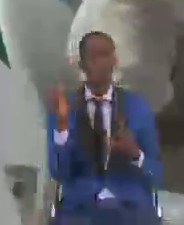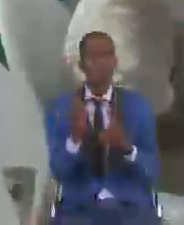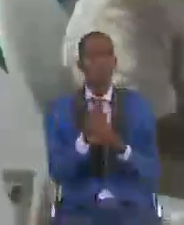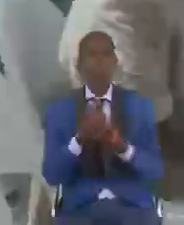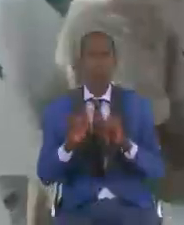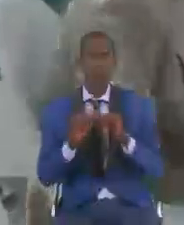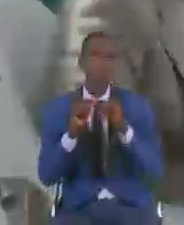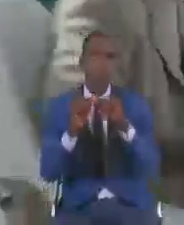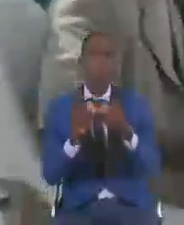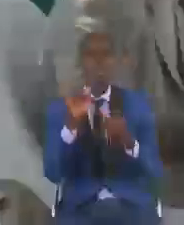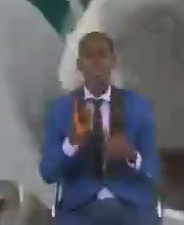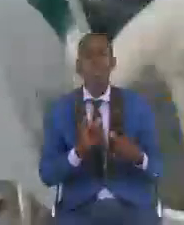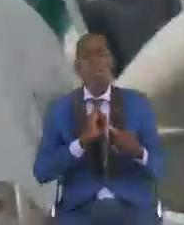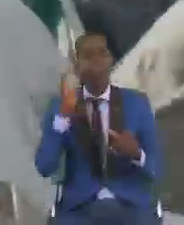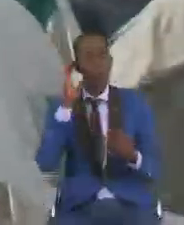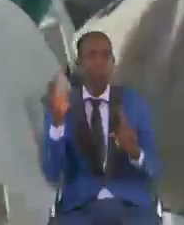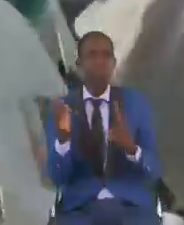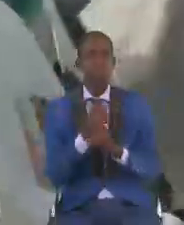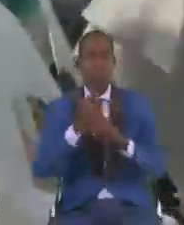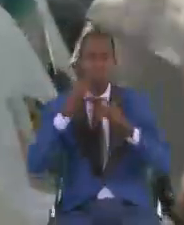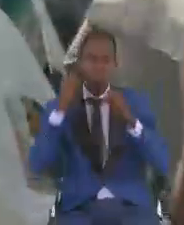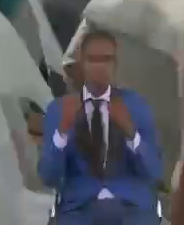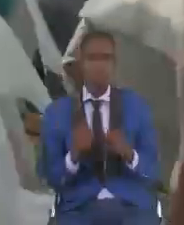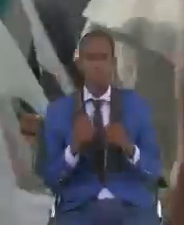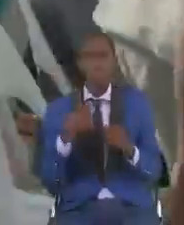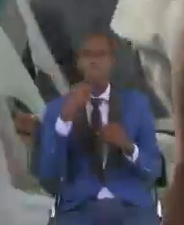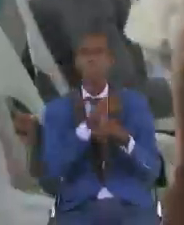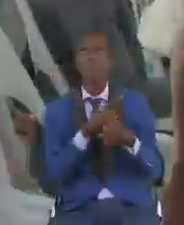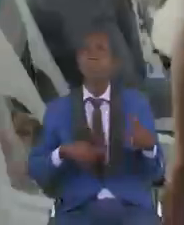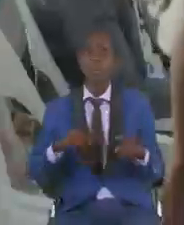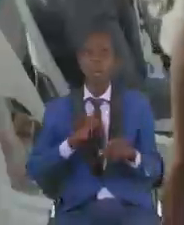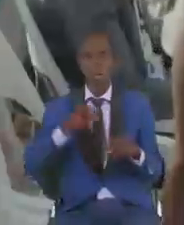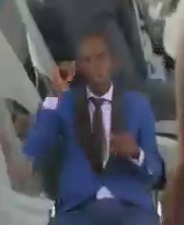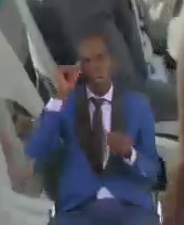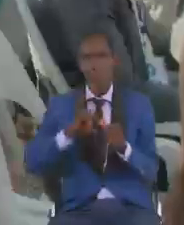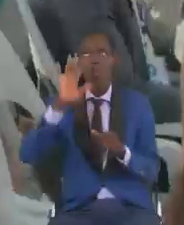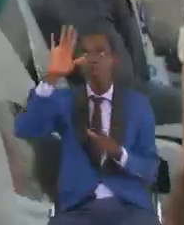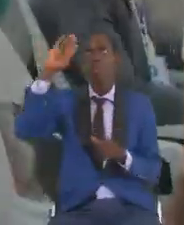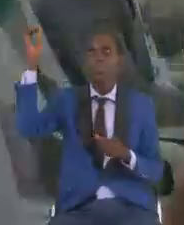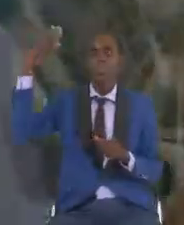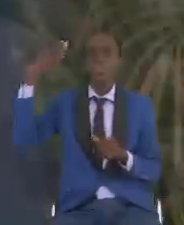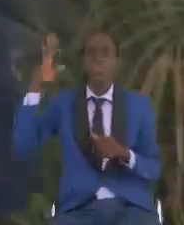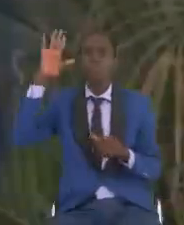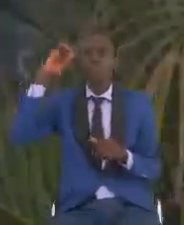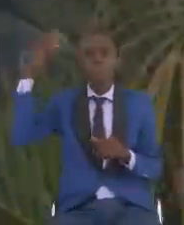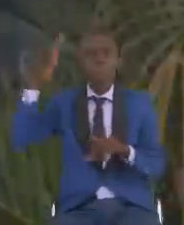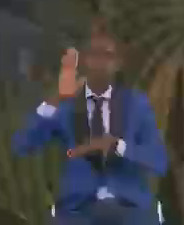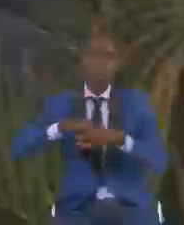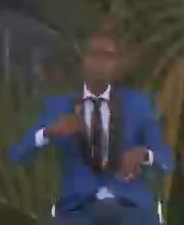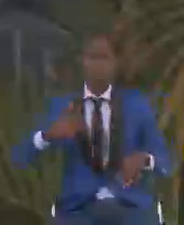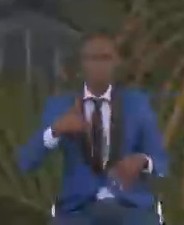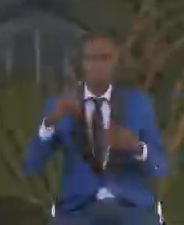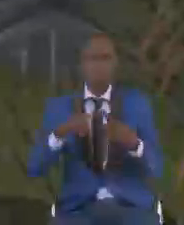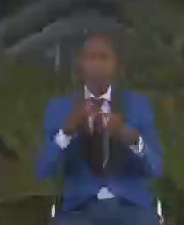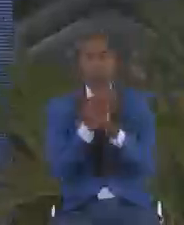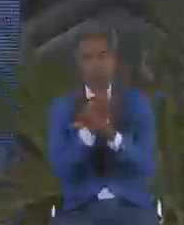hold firm. Tell the Lord, I remember your grace. Your grace has called me to salvation. Your grace has called me